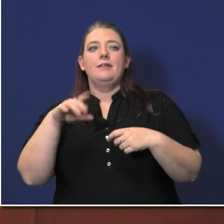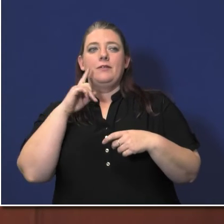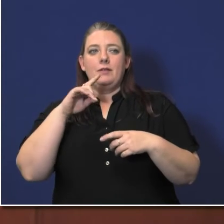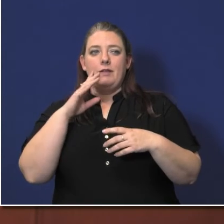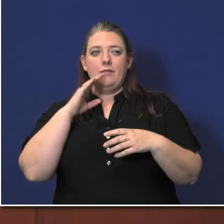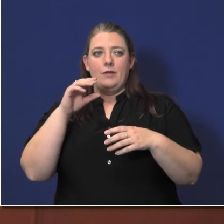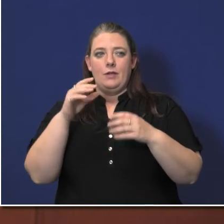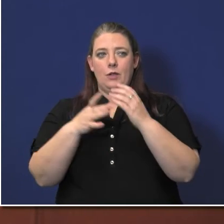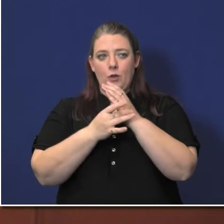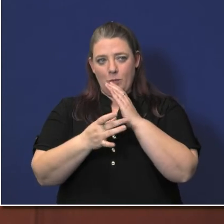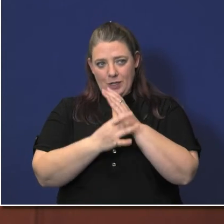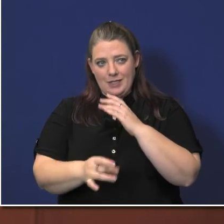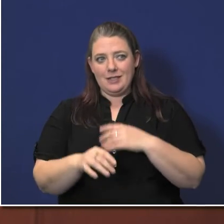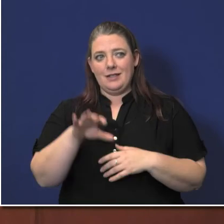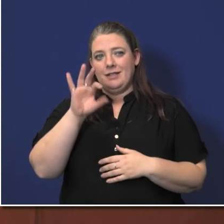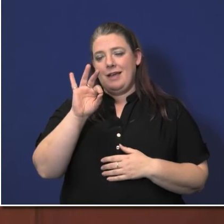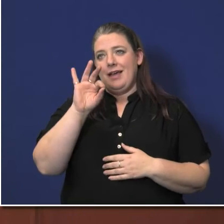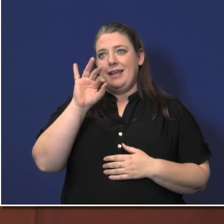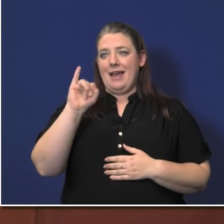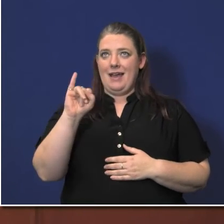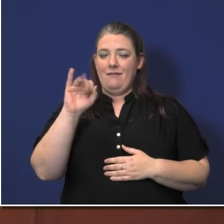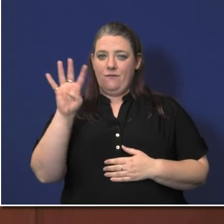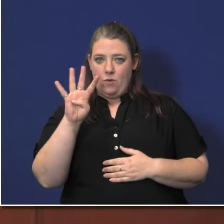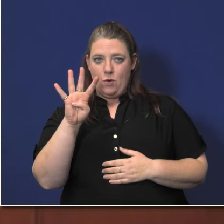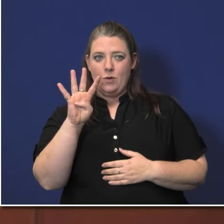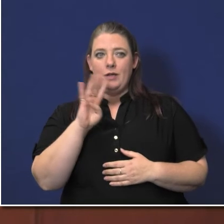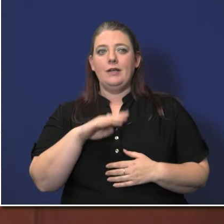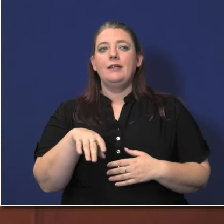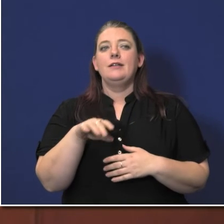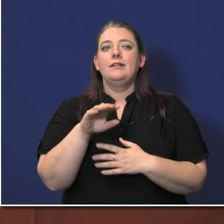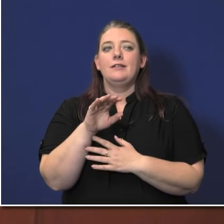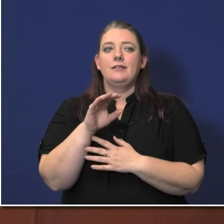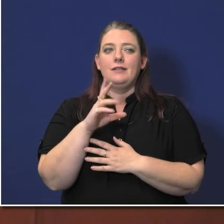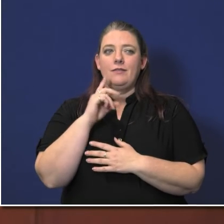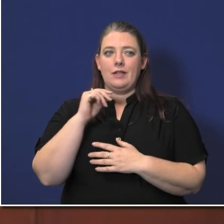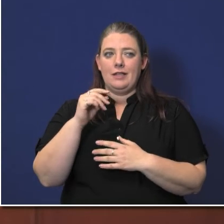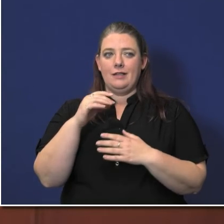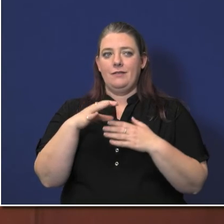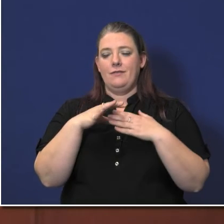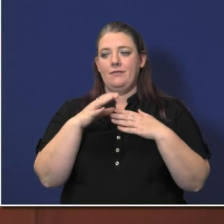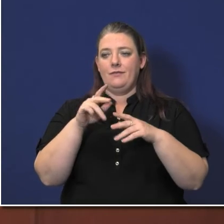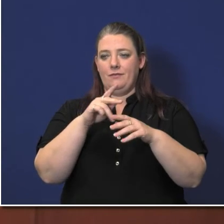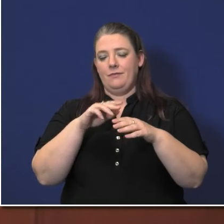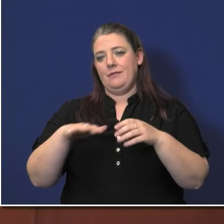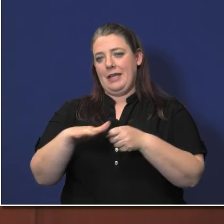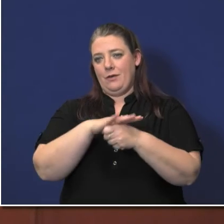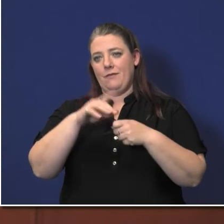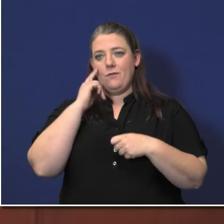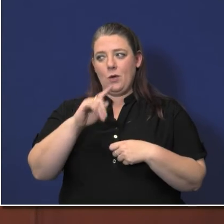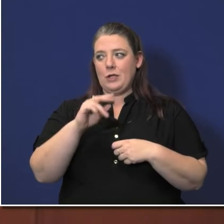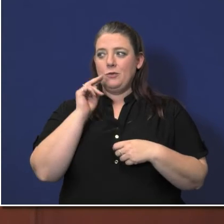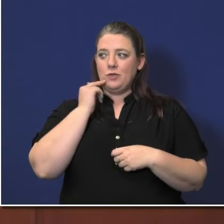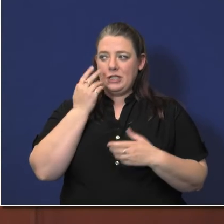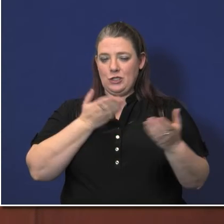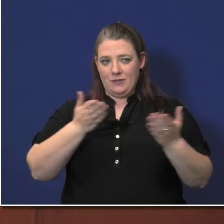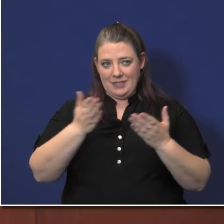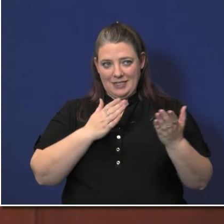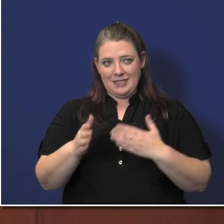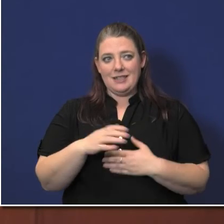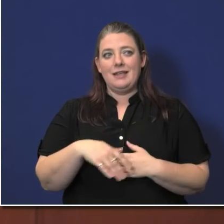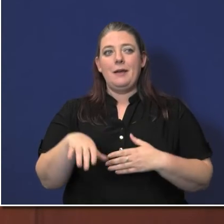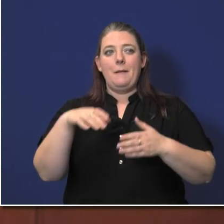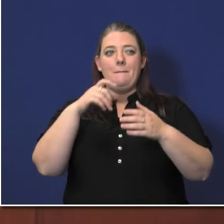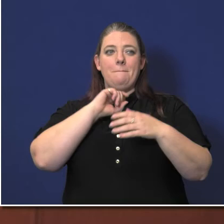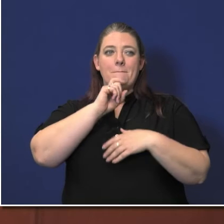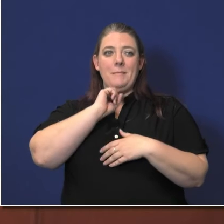building. 9I4, lidding film for nutrition services. 9I5, metal fabrication and